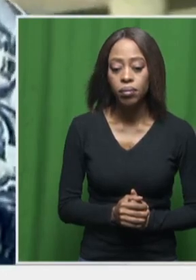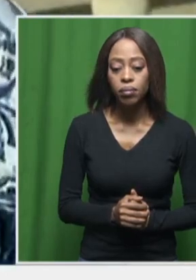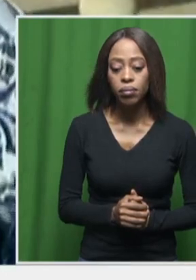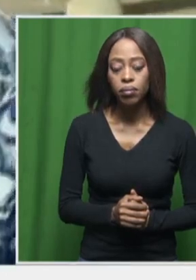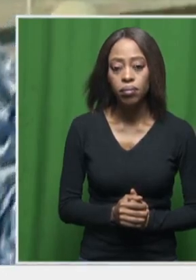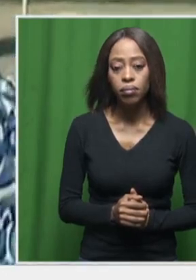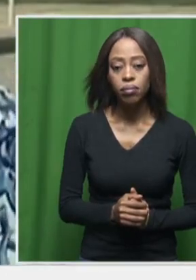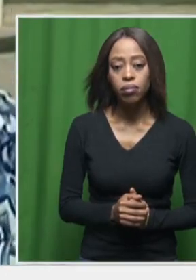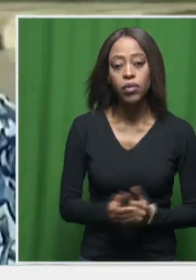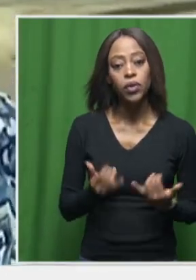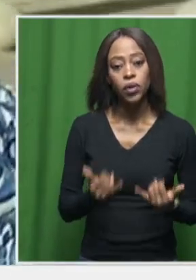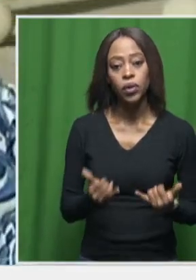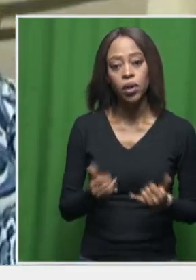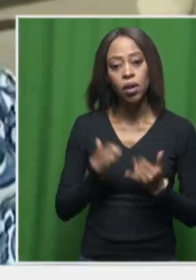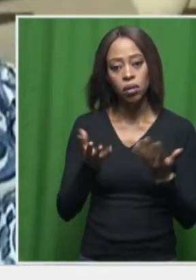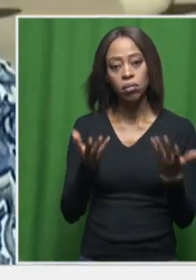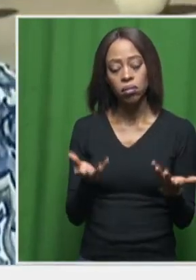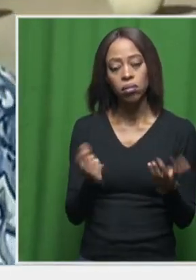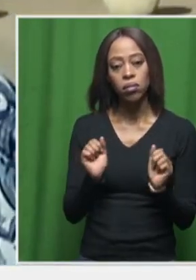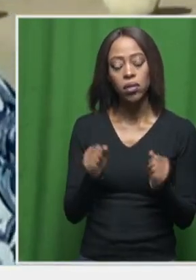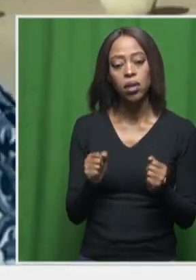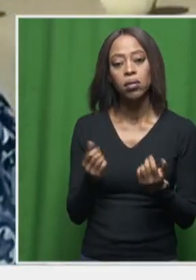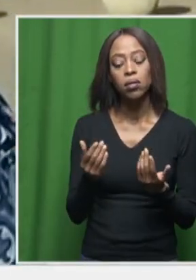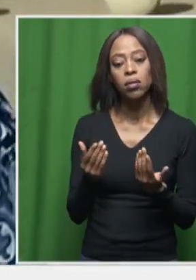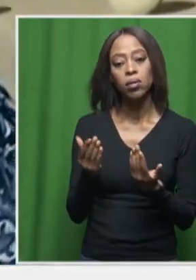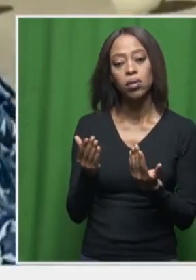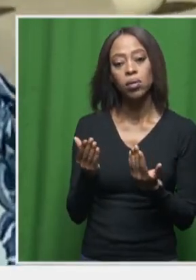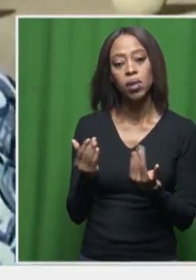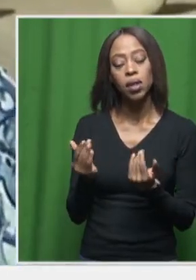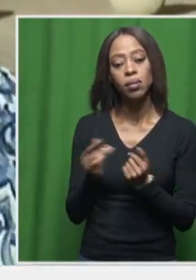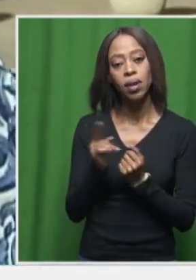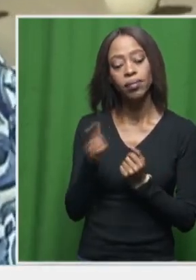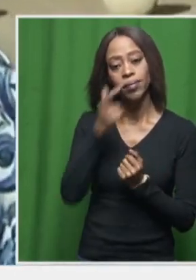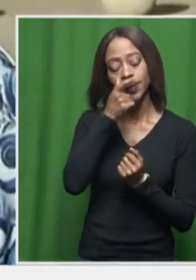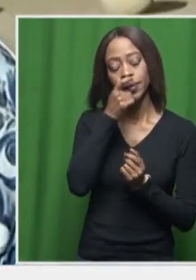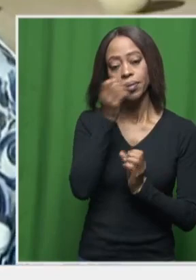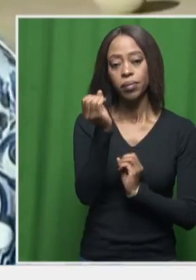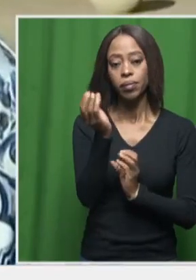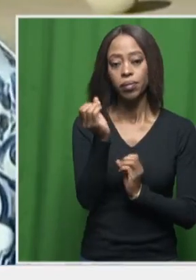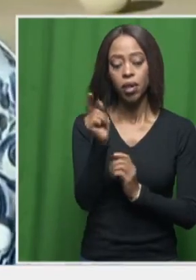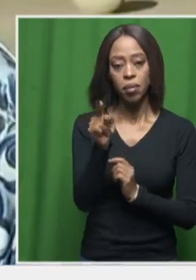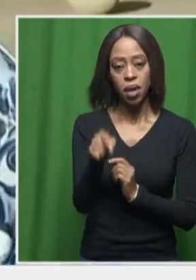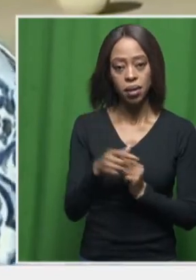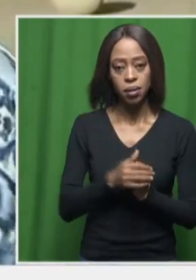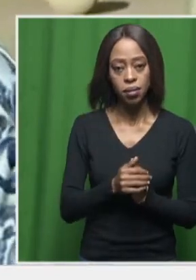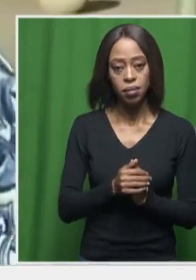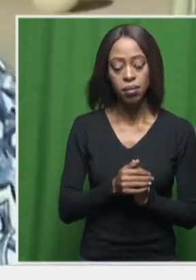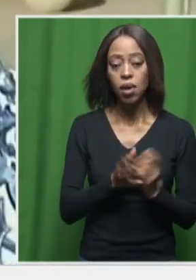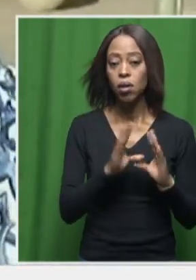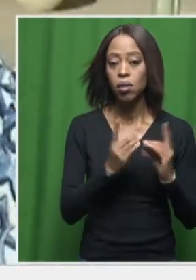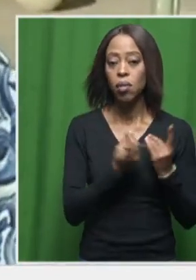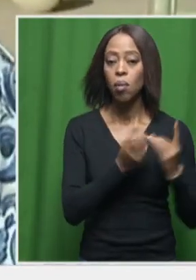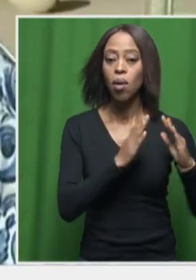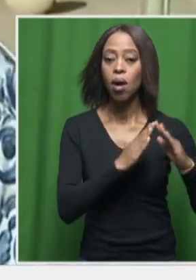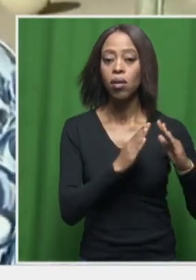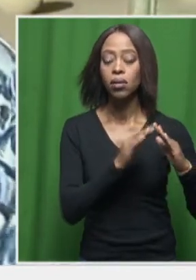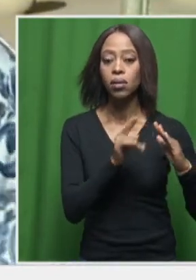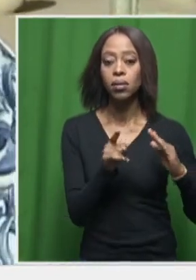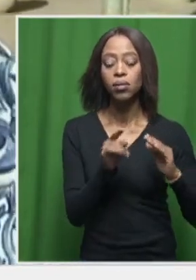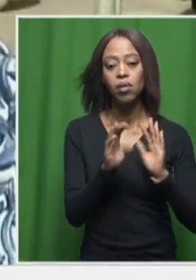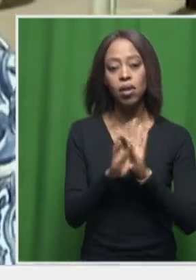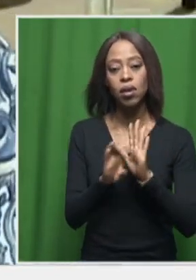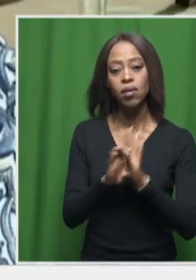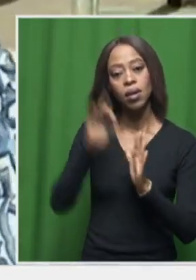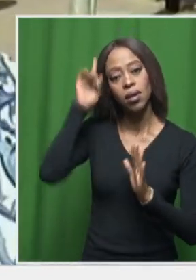For today, we're definitely looking forward to the President addressing the nation. On human settlements, as we make an example, Nelson Mandela